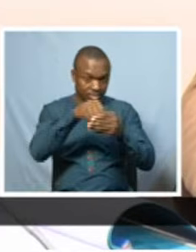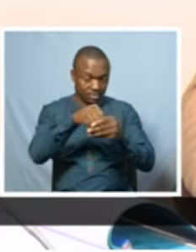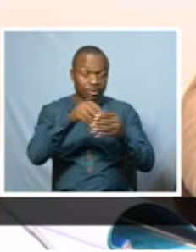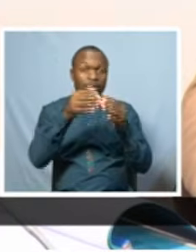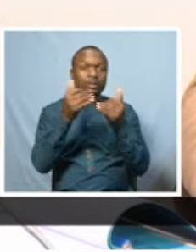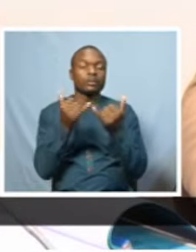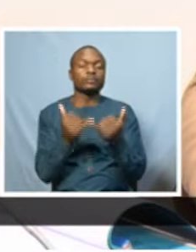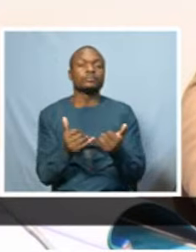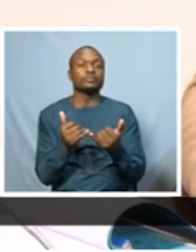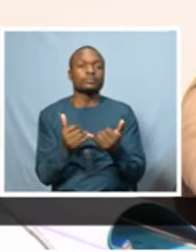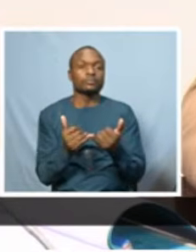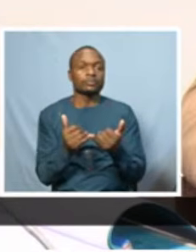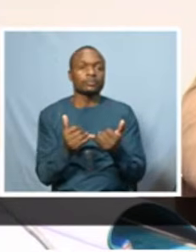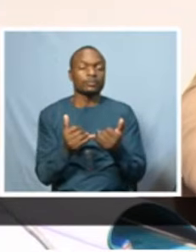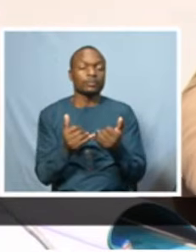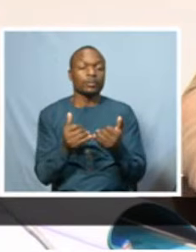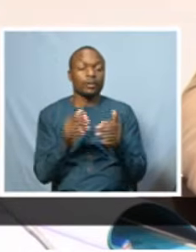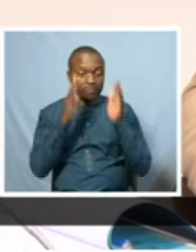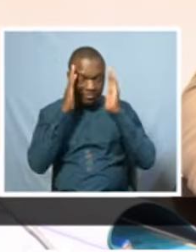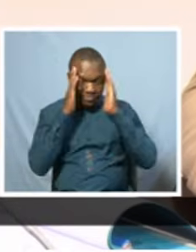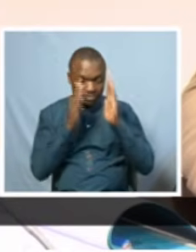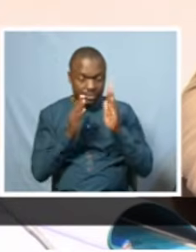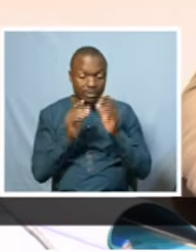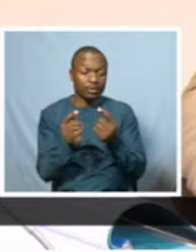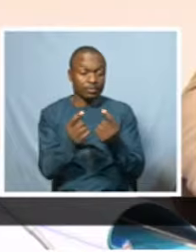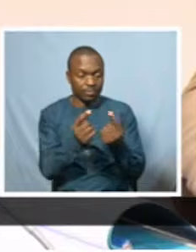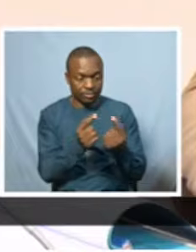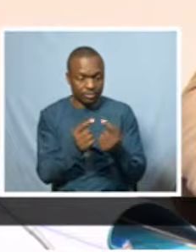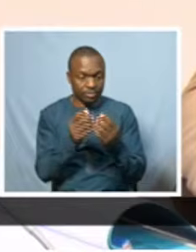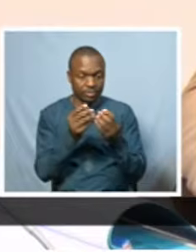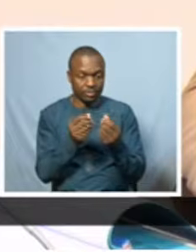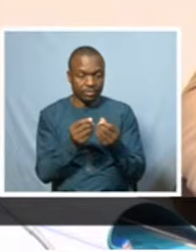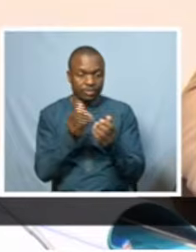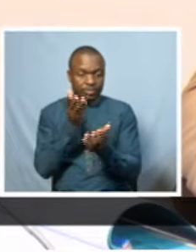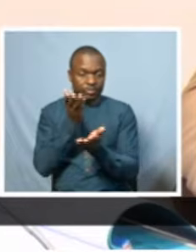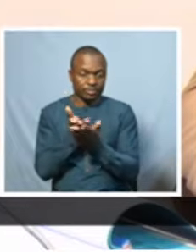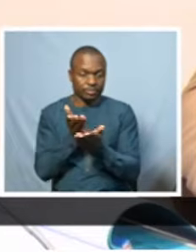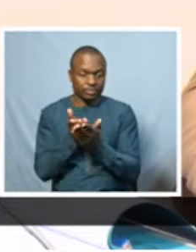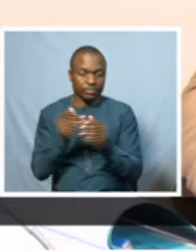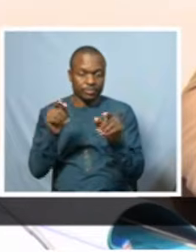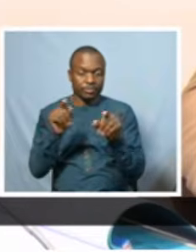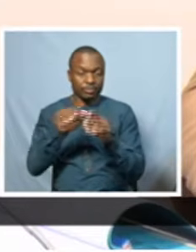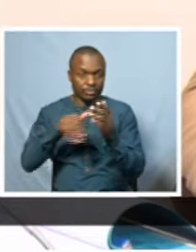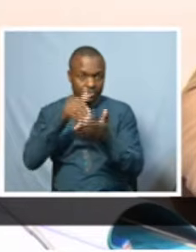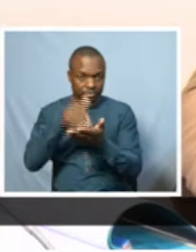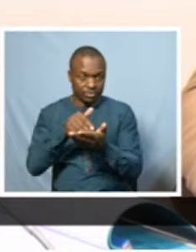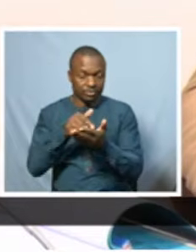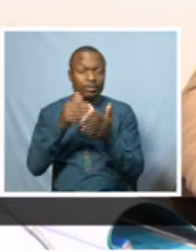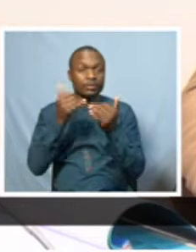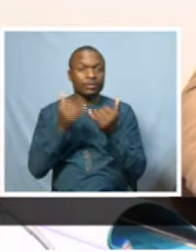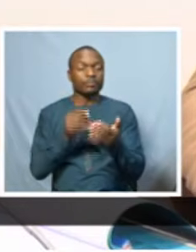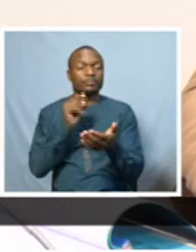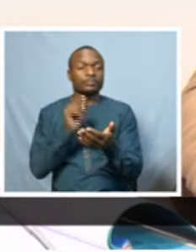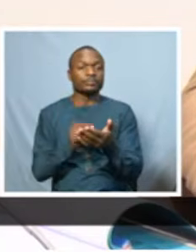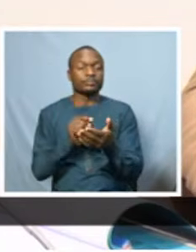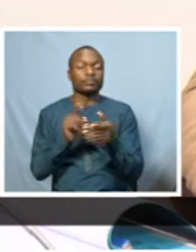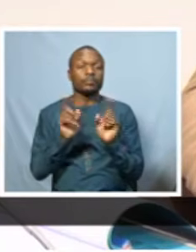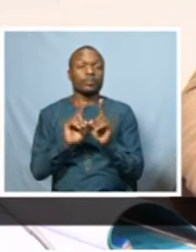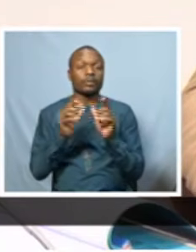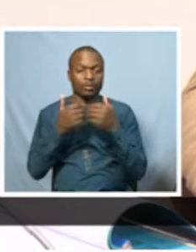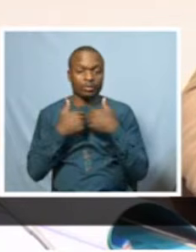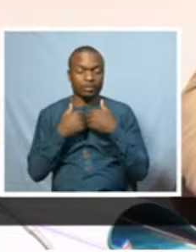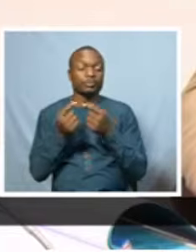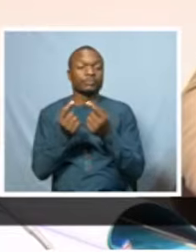we now reverted to a situation where funds had to be claimed from the center. Now, this is now where we have